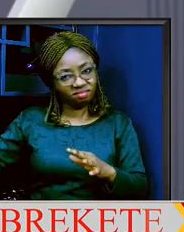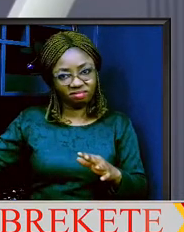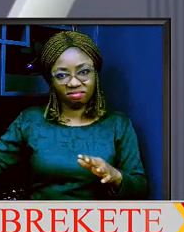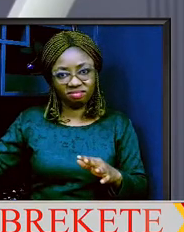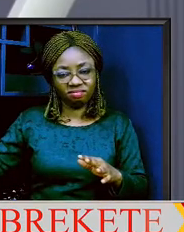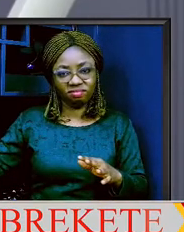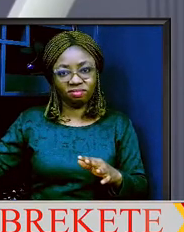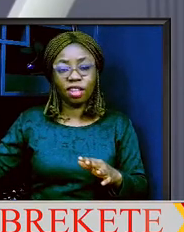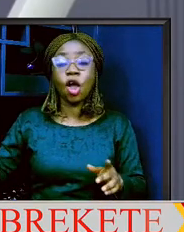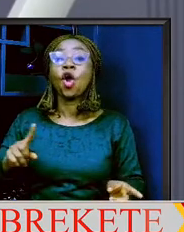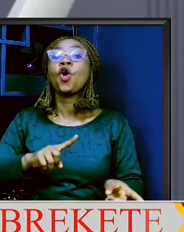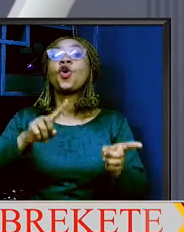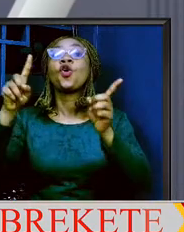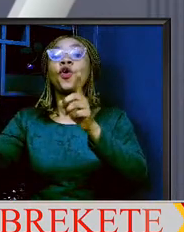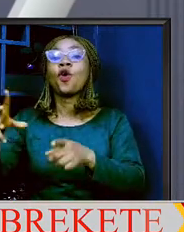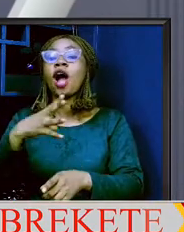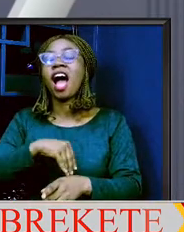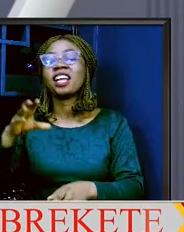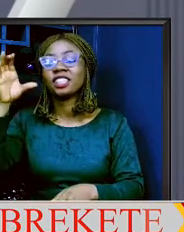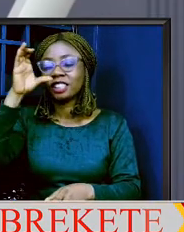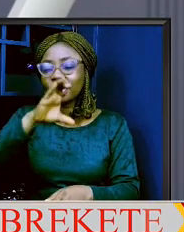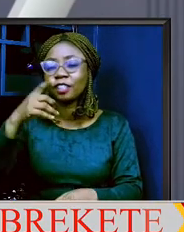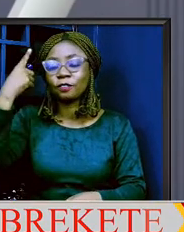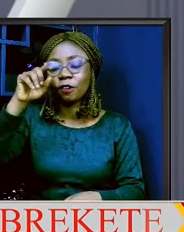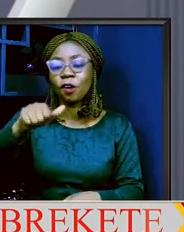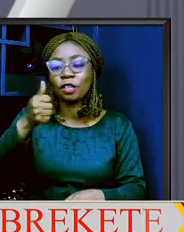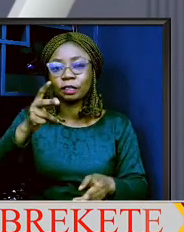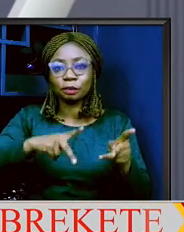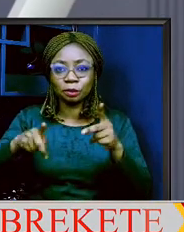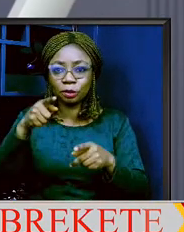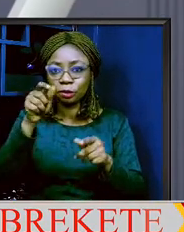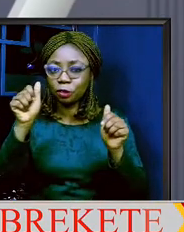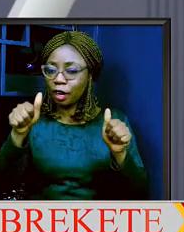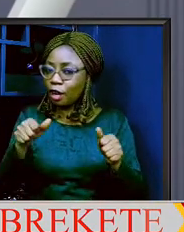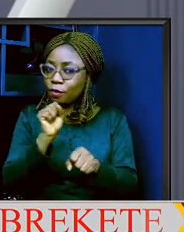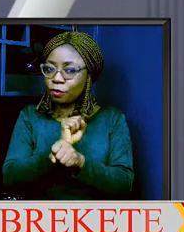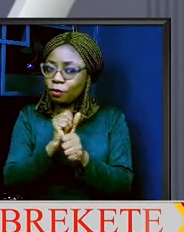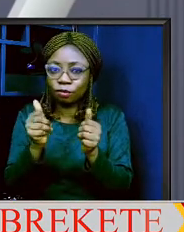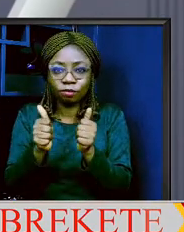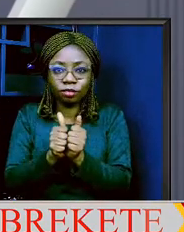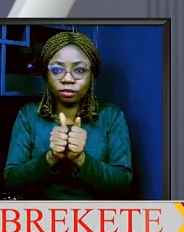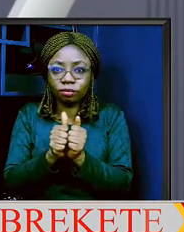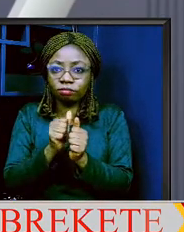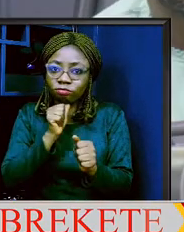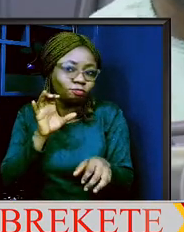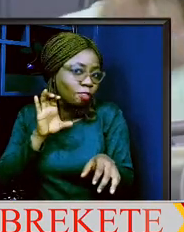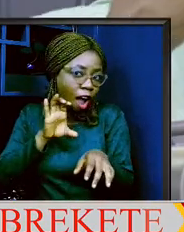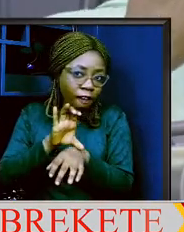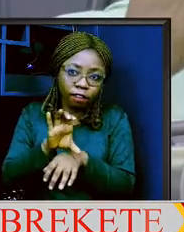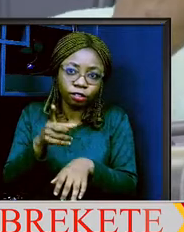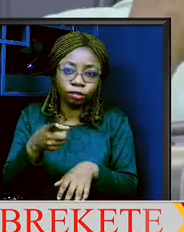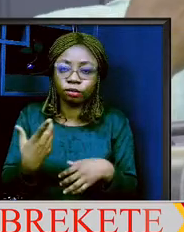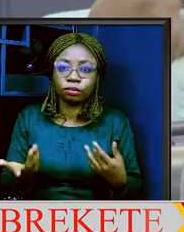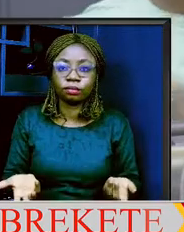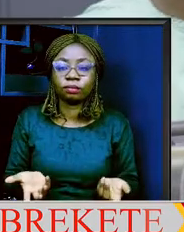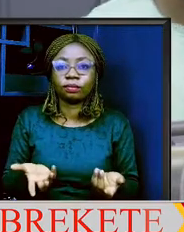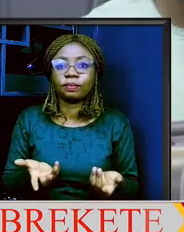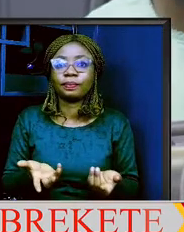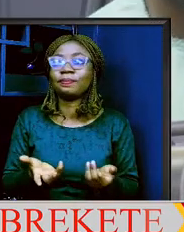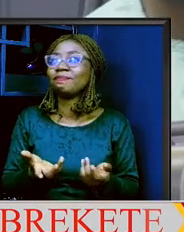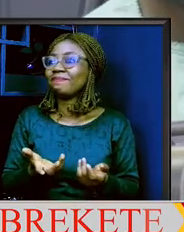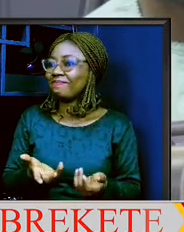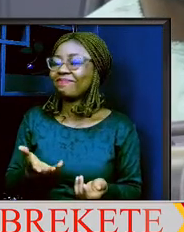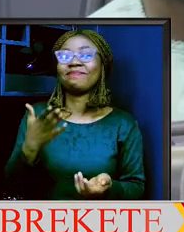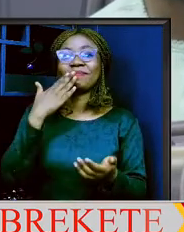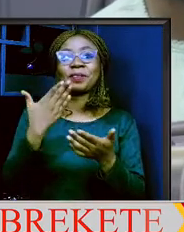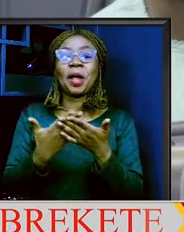please go look for other people where you go feel walk with them not be by force sir